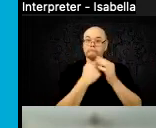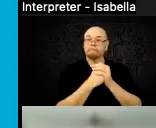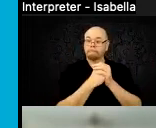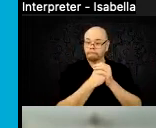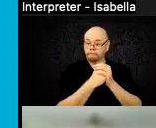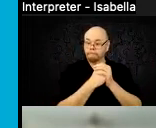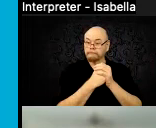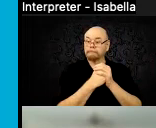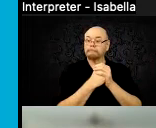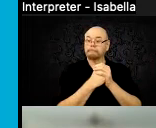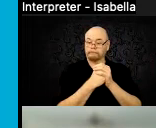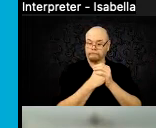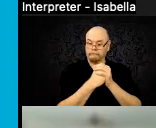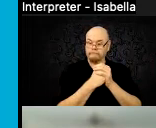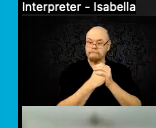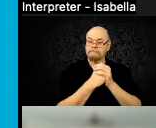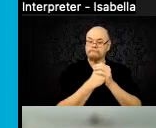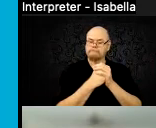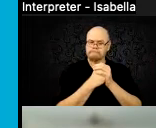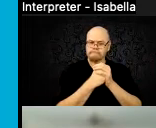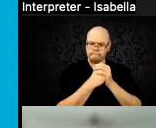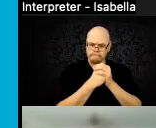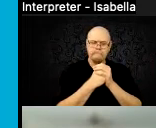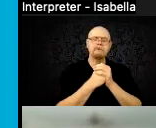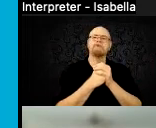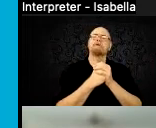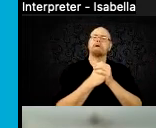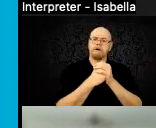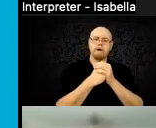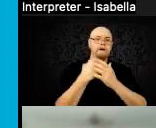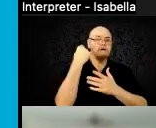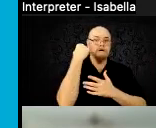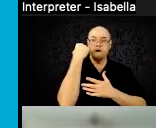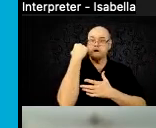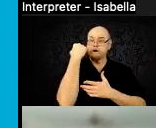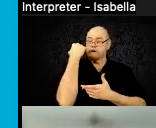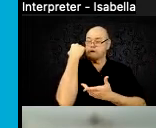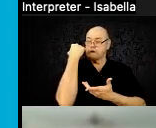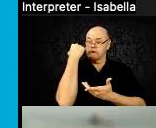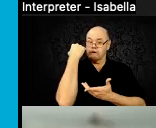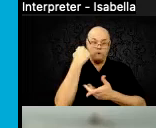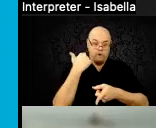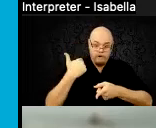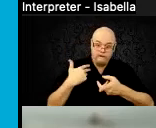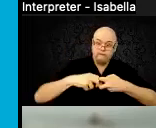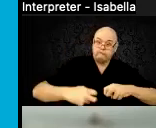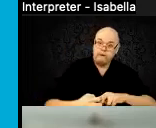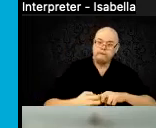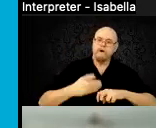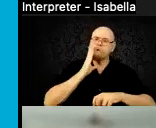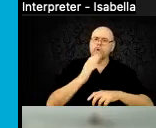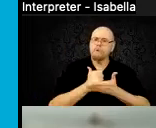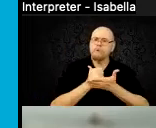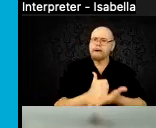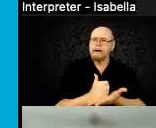resolve issues at the lowest level of intervention possible. And that really is consistent with our approach here